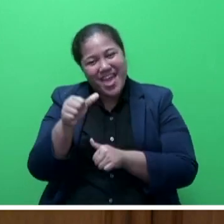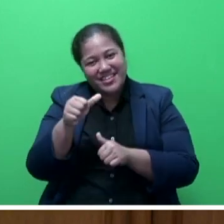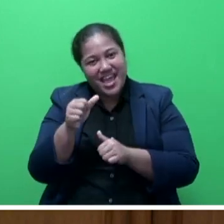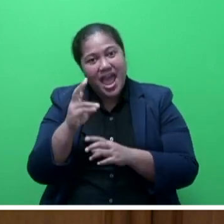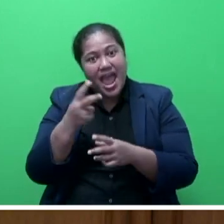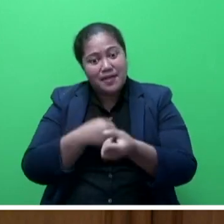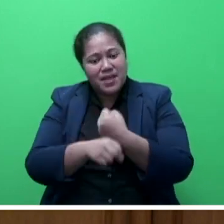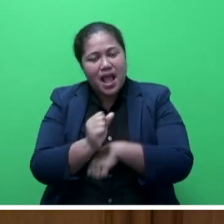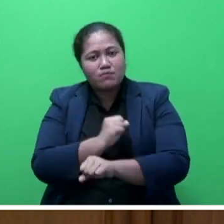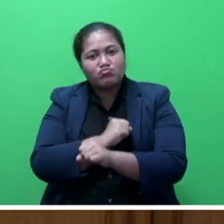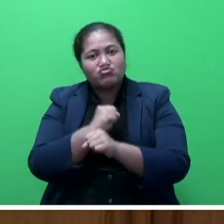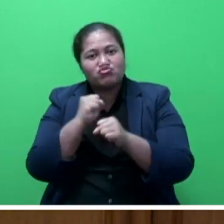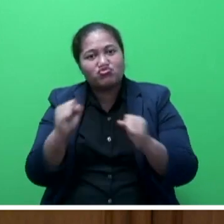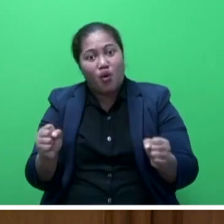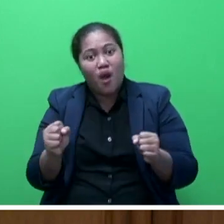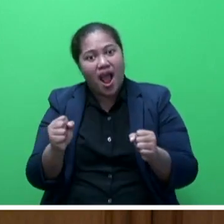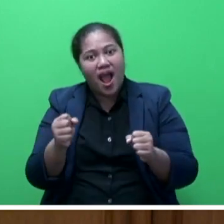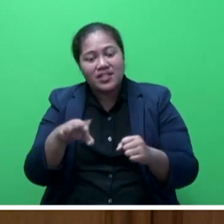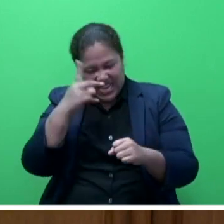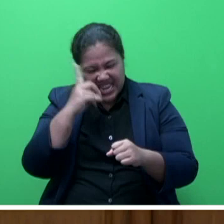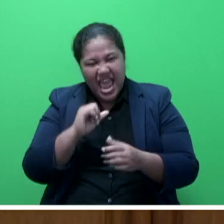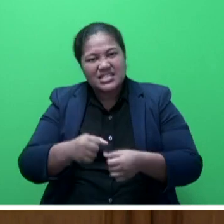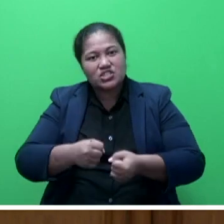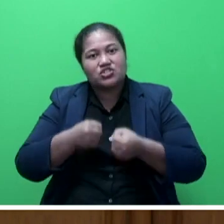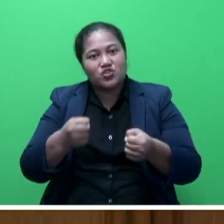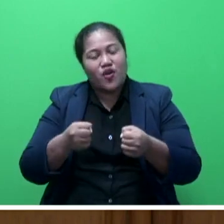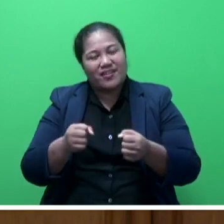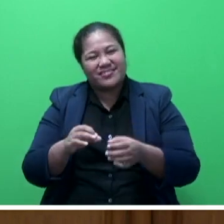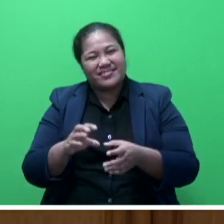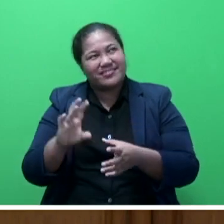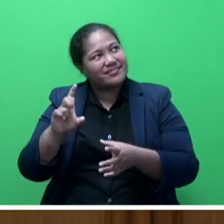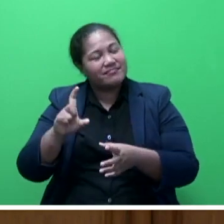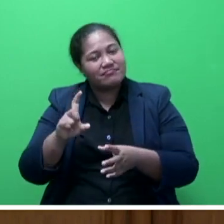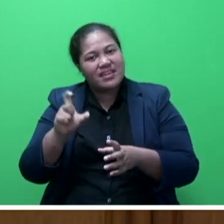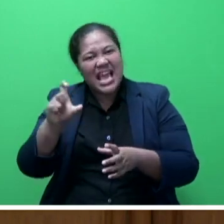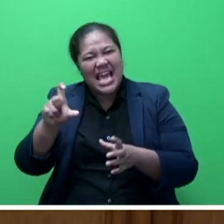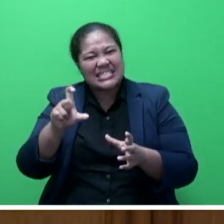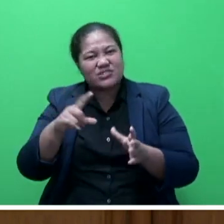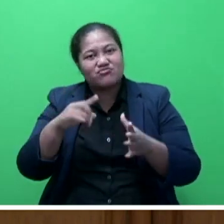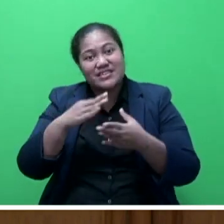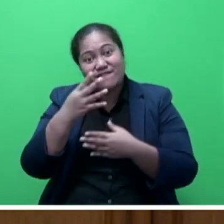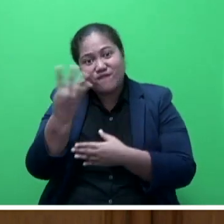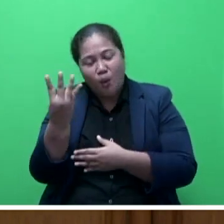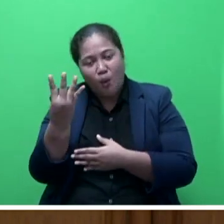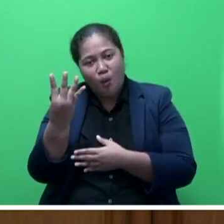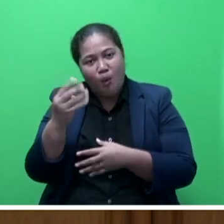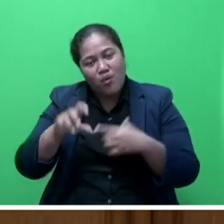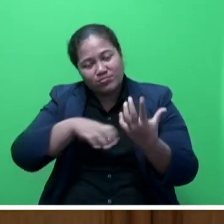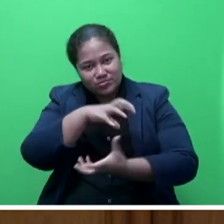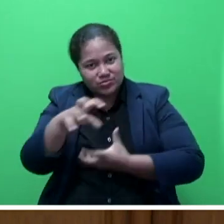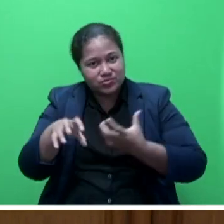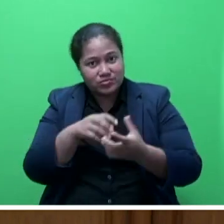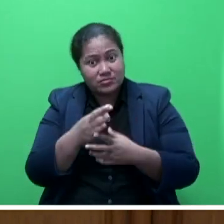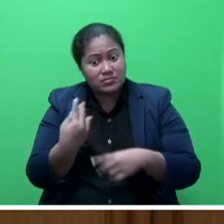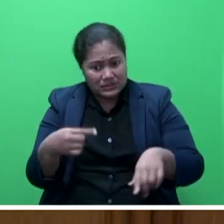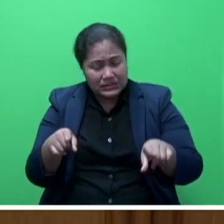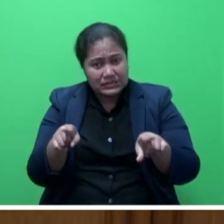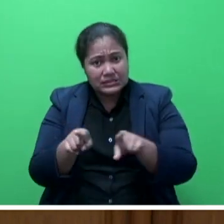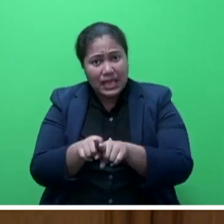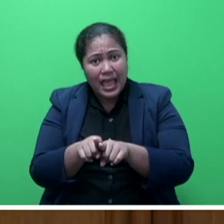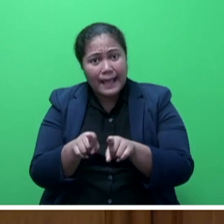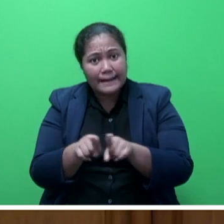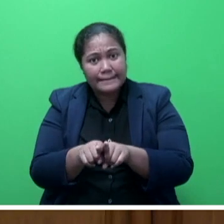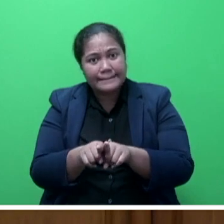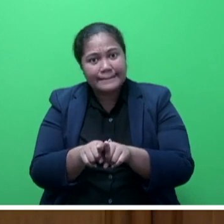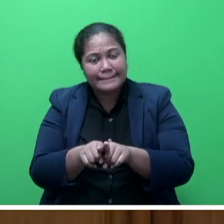Category 4 cyclone resilient houses. On the same note, there is now